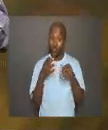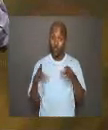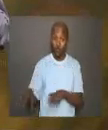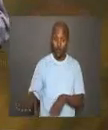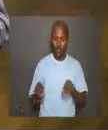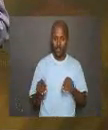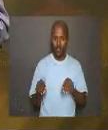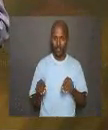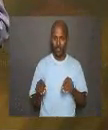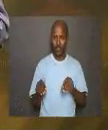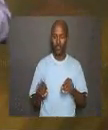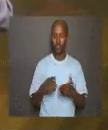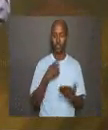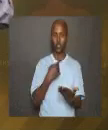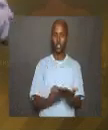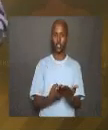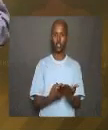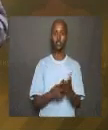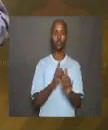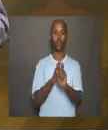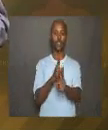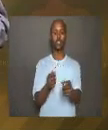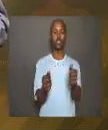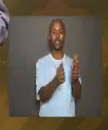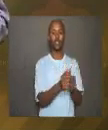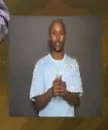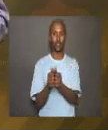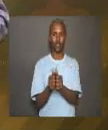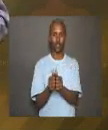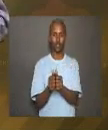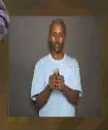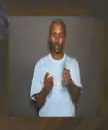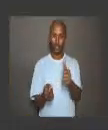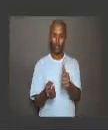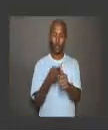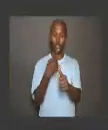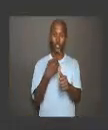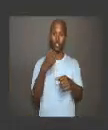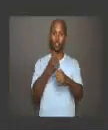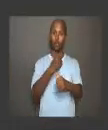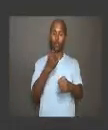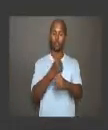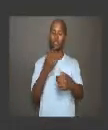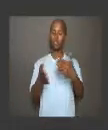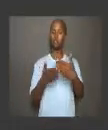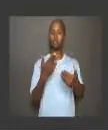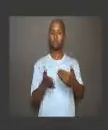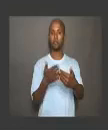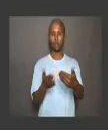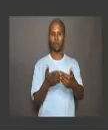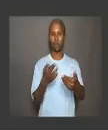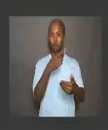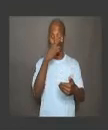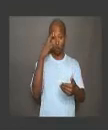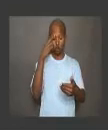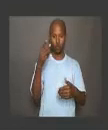Have you finished, students? Let us check our answers together. The first operation is